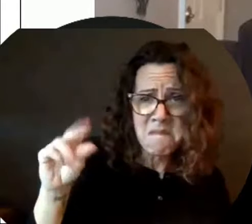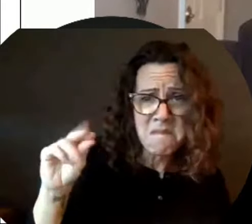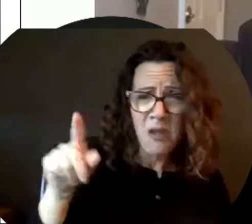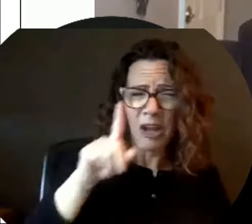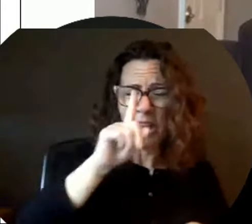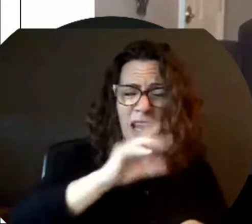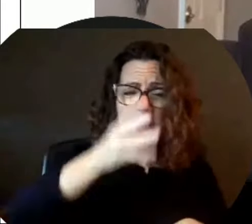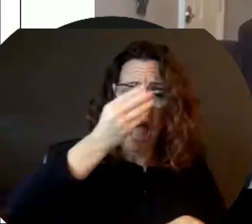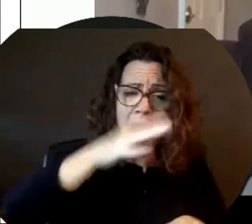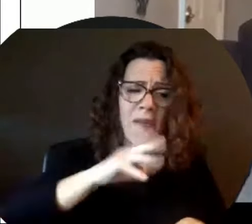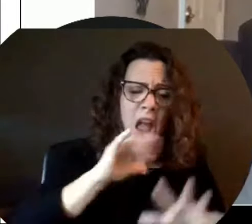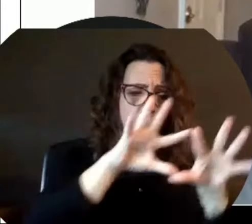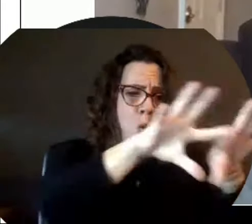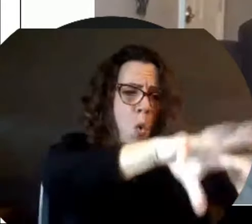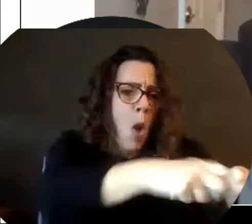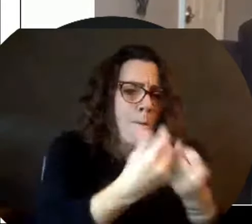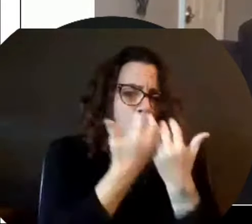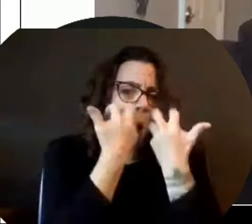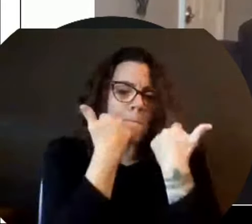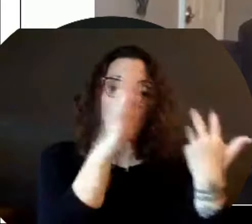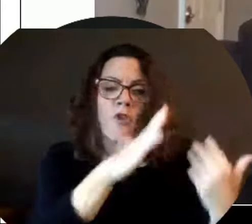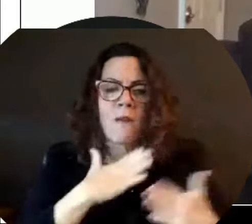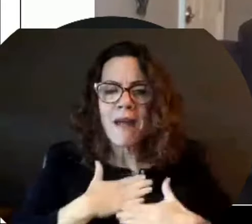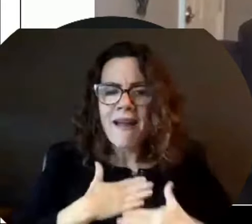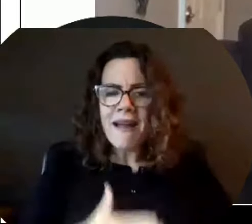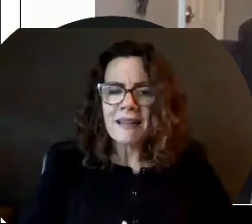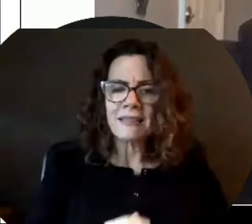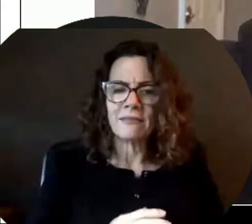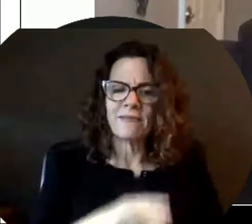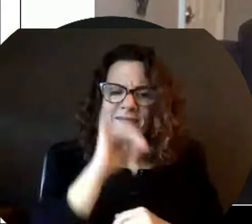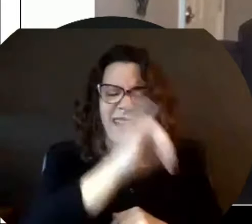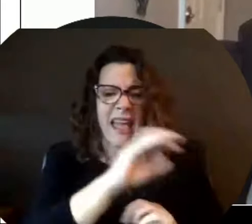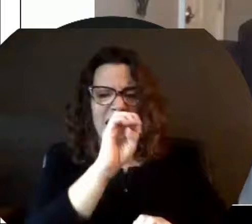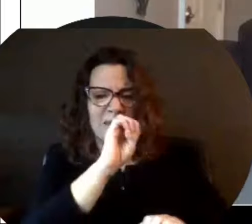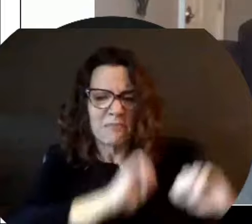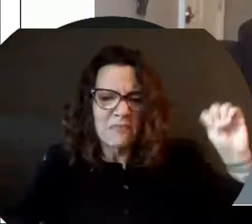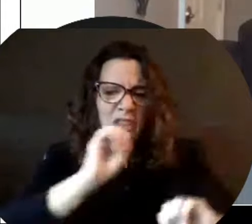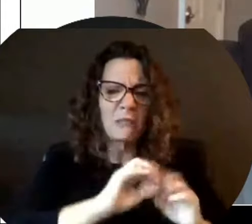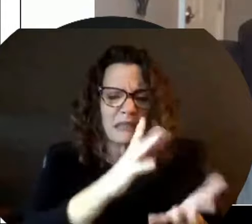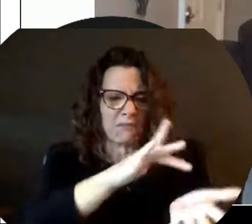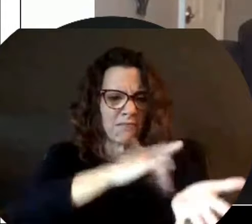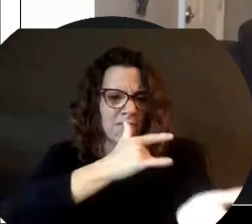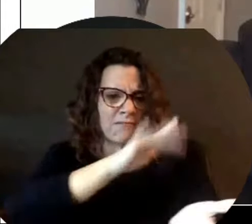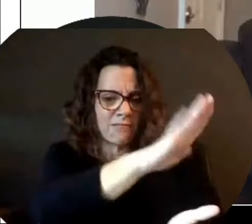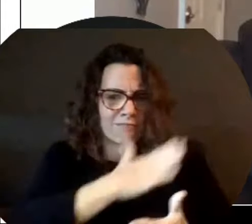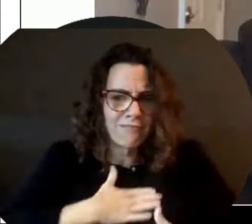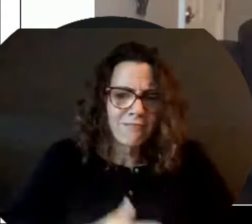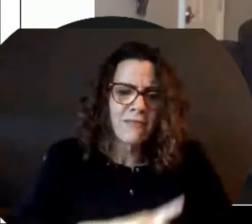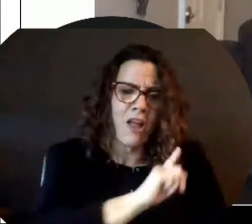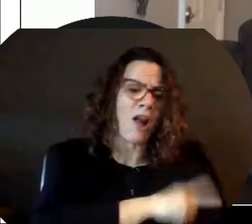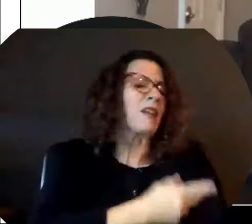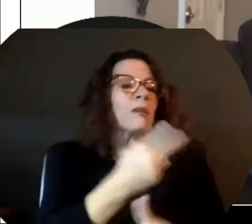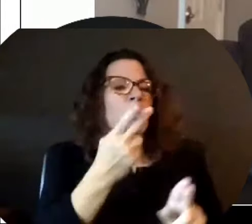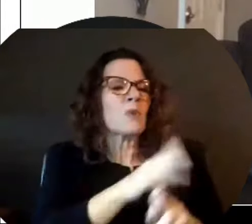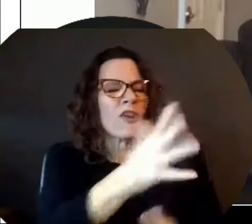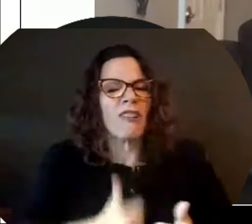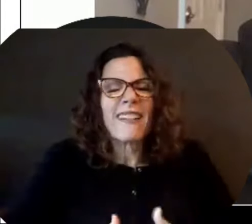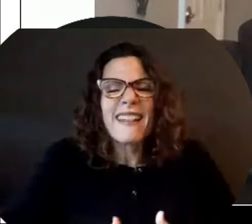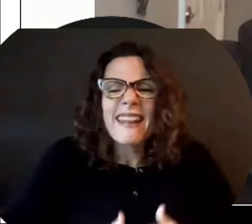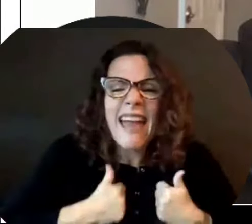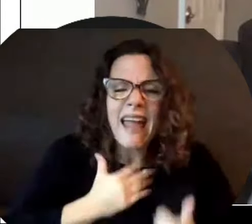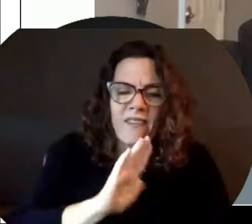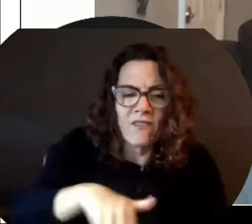energy, using their life force, and risking their lives to be able to provide, while not even doing the minimal to keep them